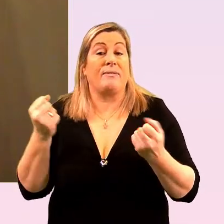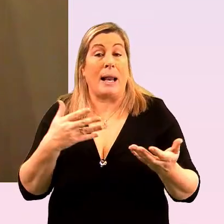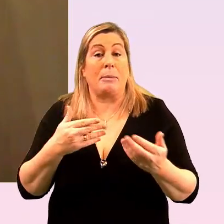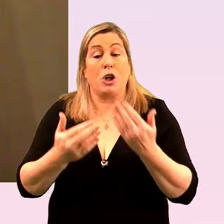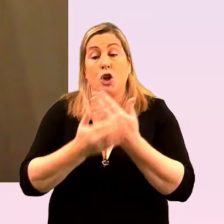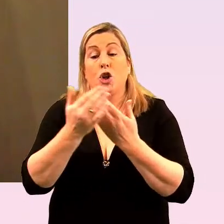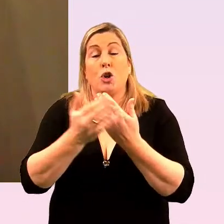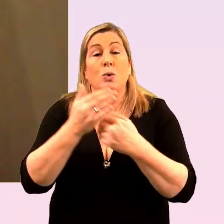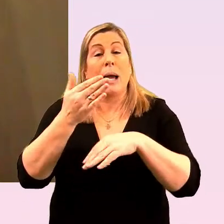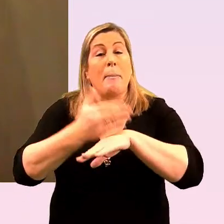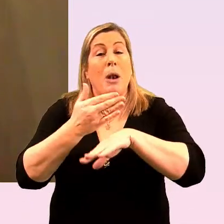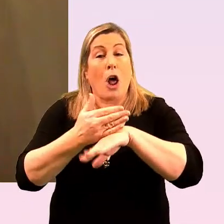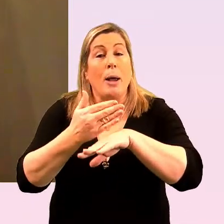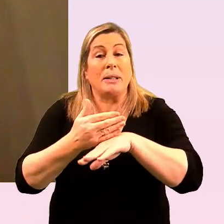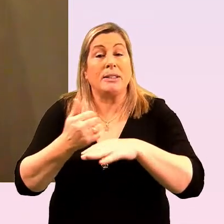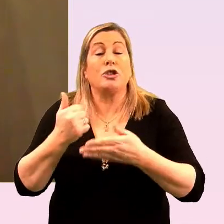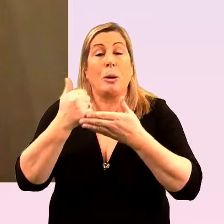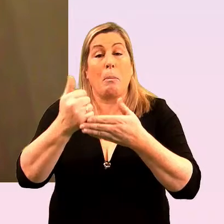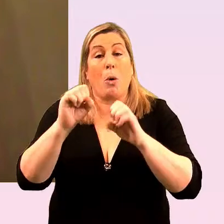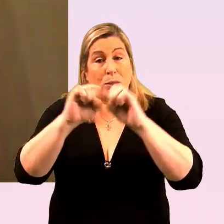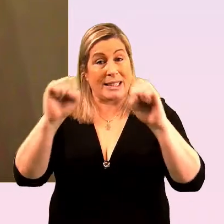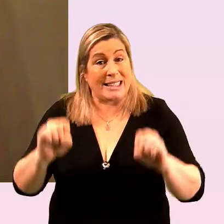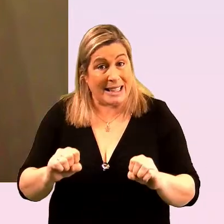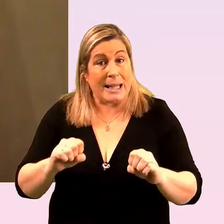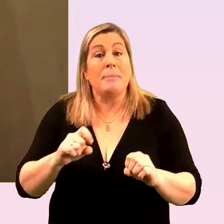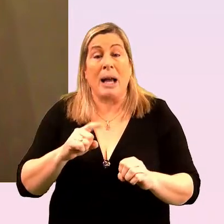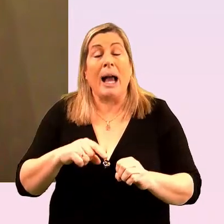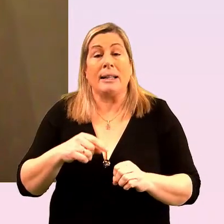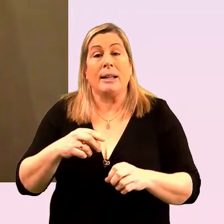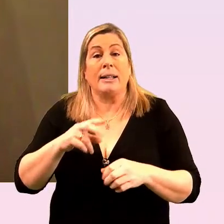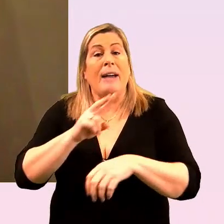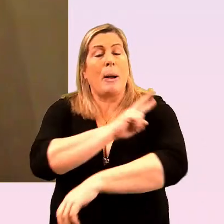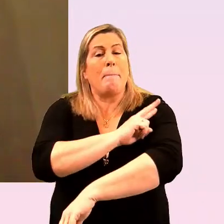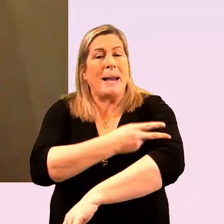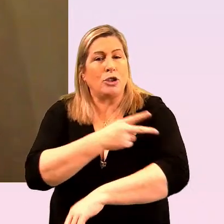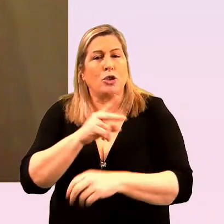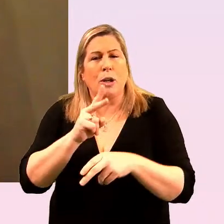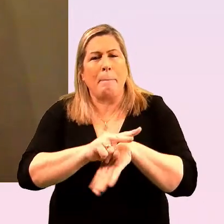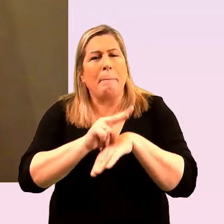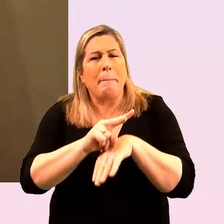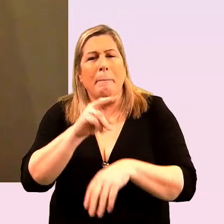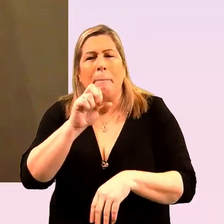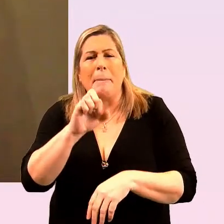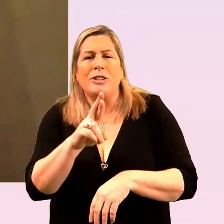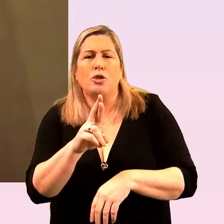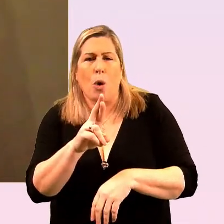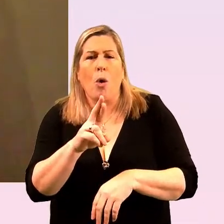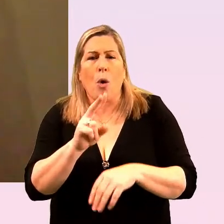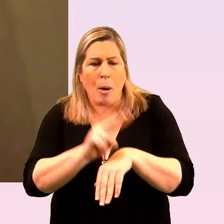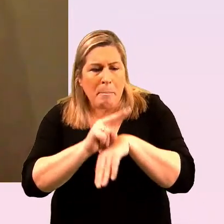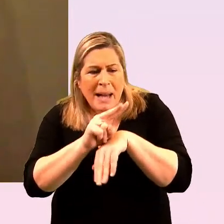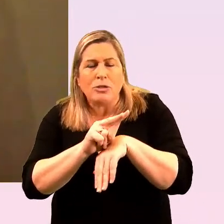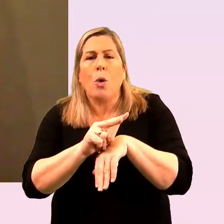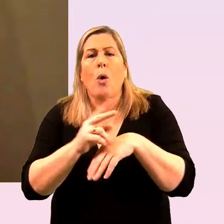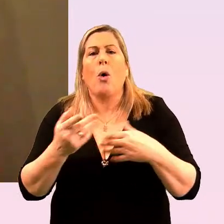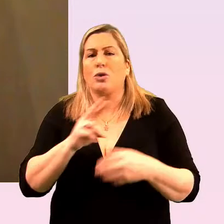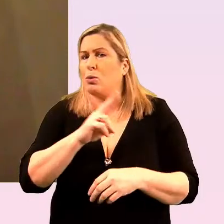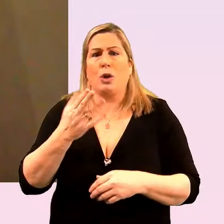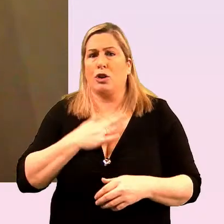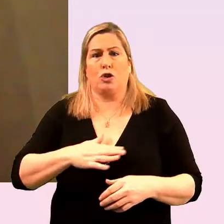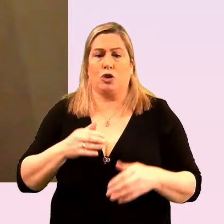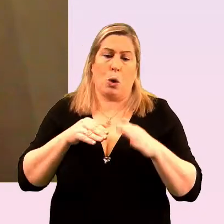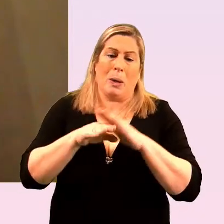Employment Support Scheme is that the idea of a mentor, so that you're going into a job not